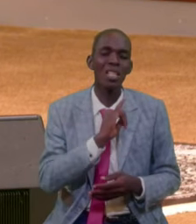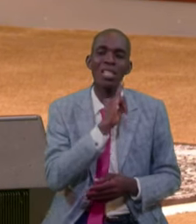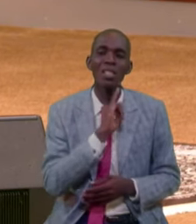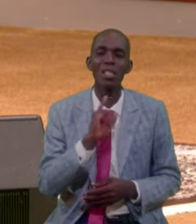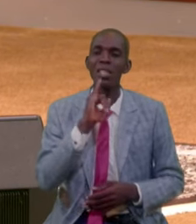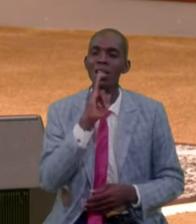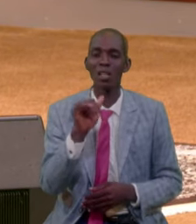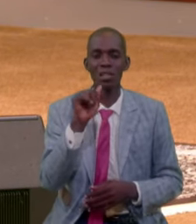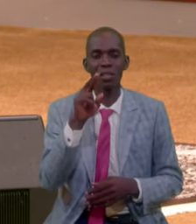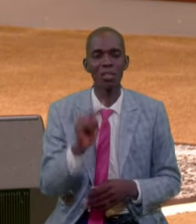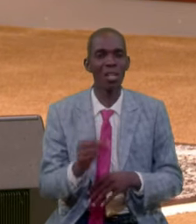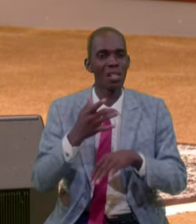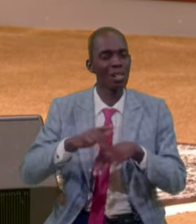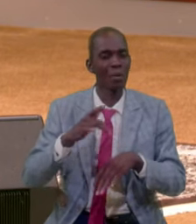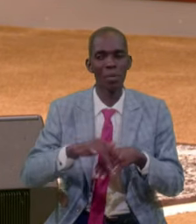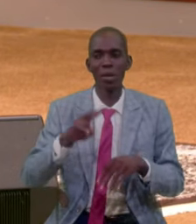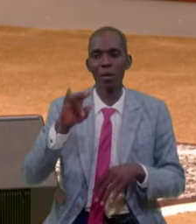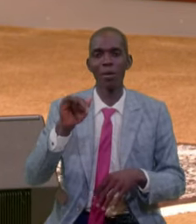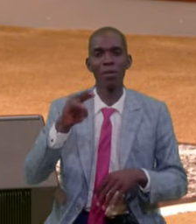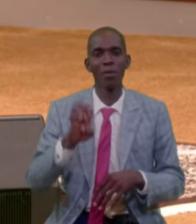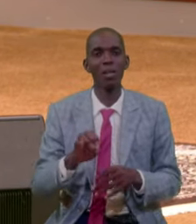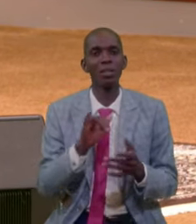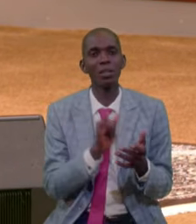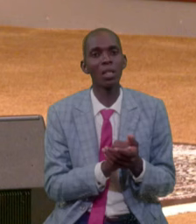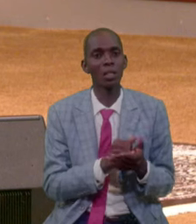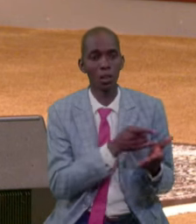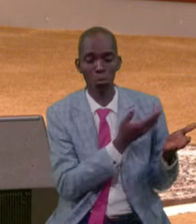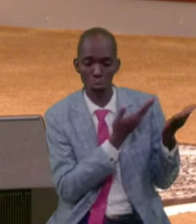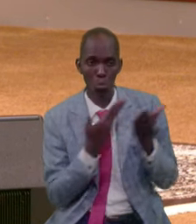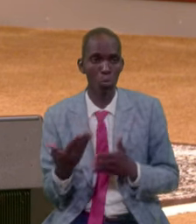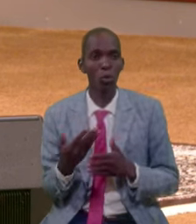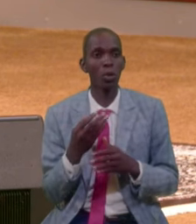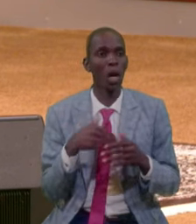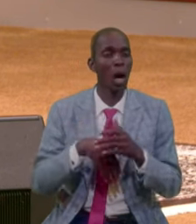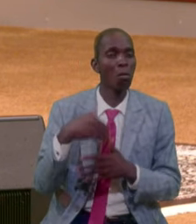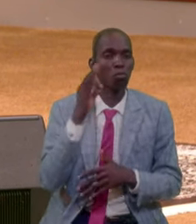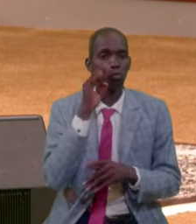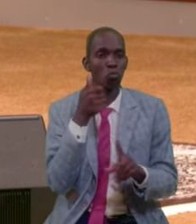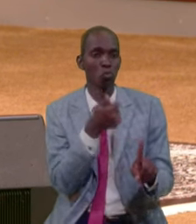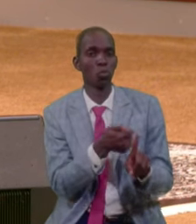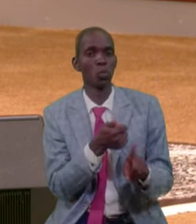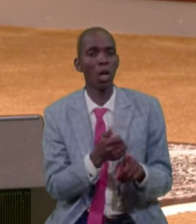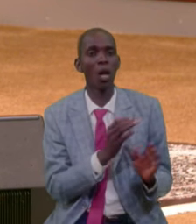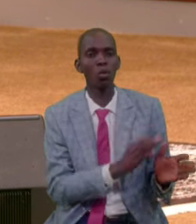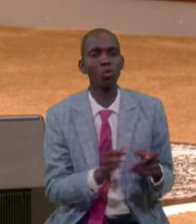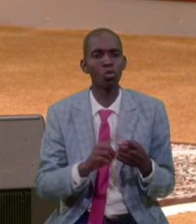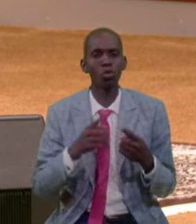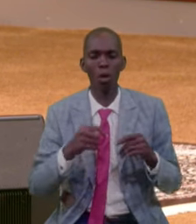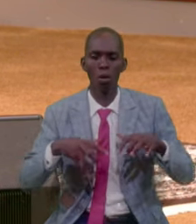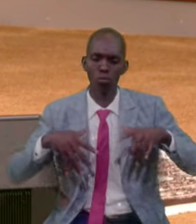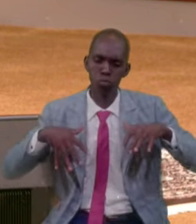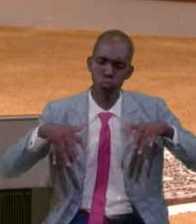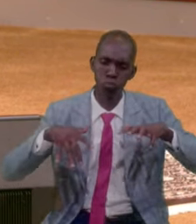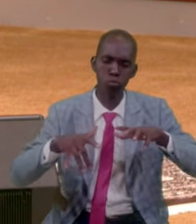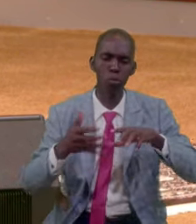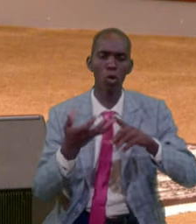forth fruit unto himself according to the multitude of his fruit.